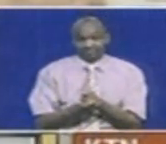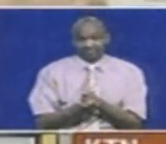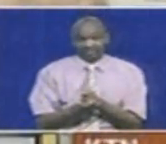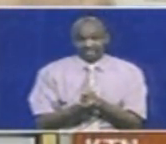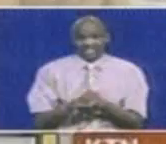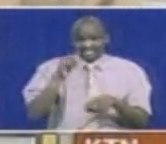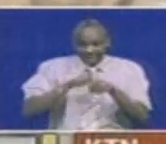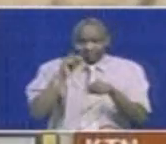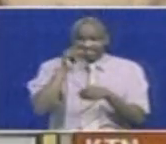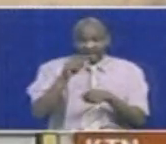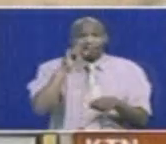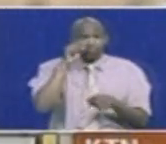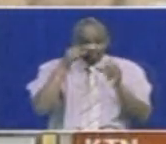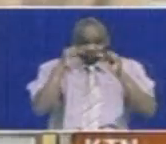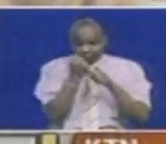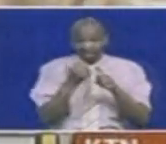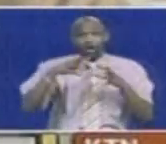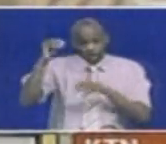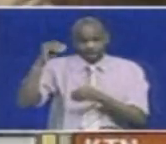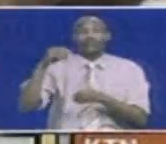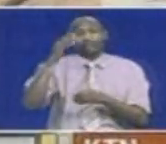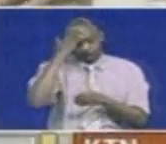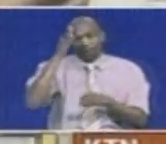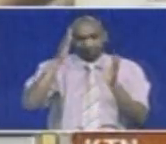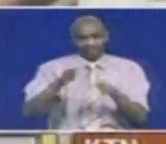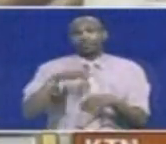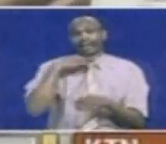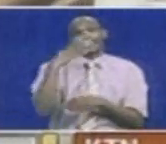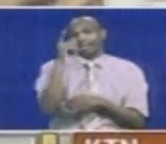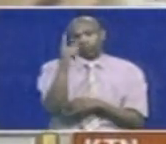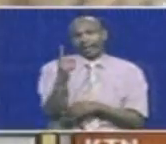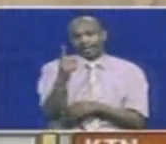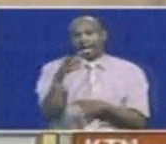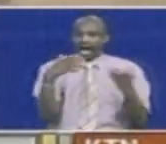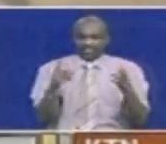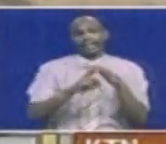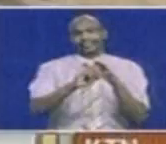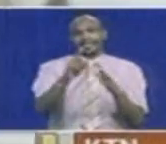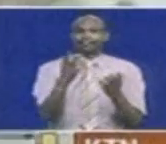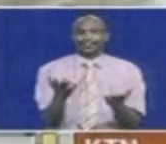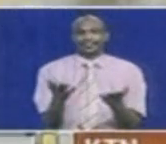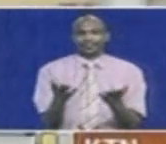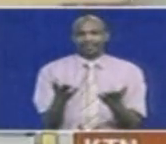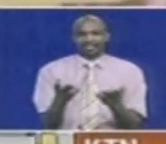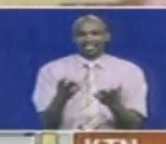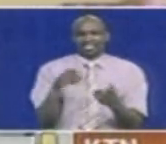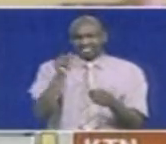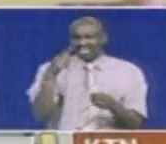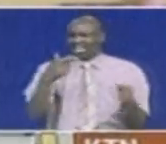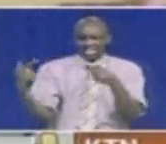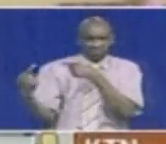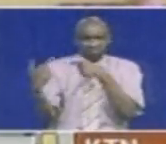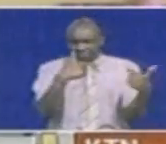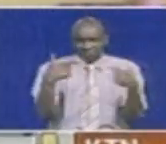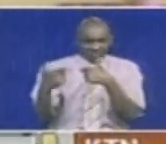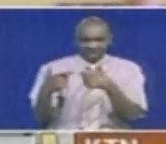Mara tu pebe ikisemekana ilienda, ujue kuna mtu aliuawa moja na mmoja ametoroka. Exit of fire is